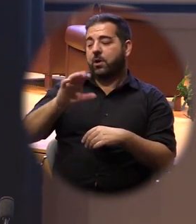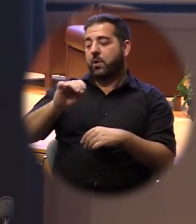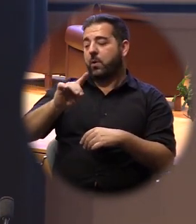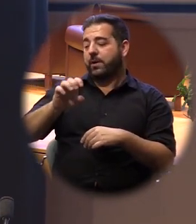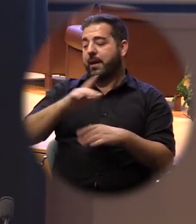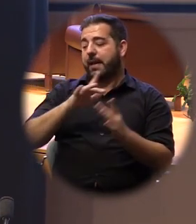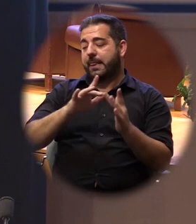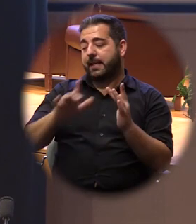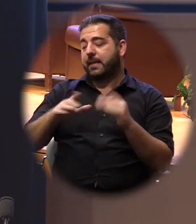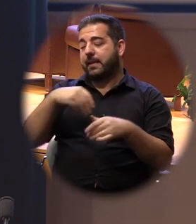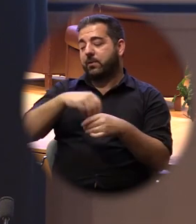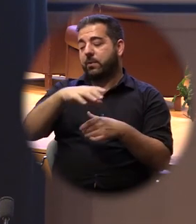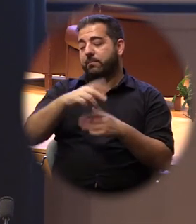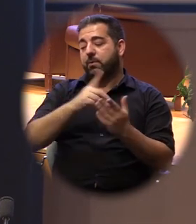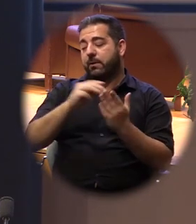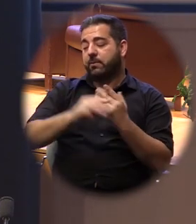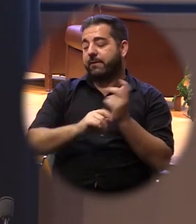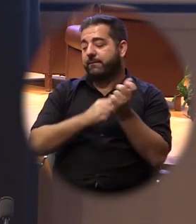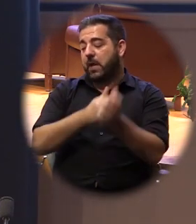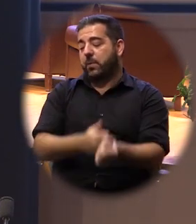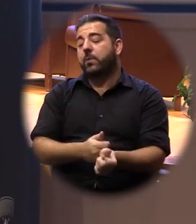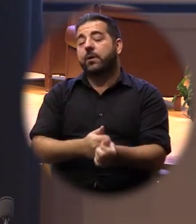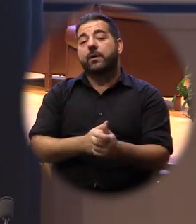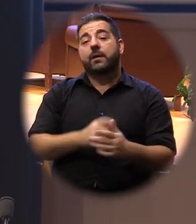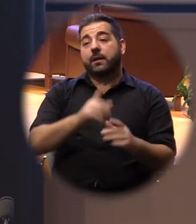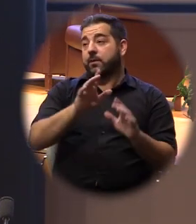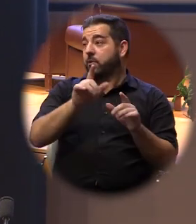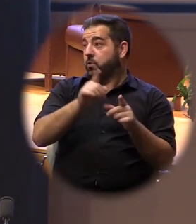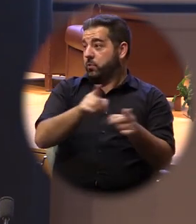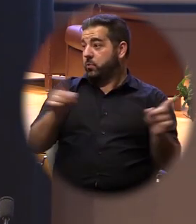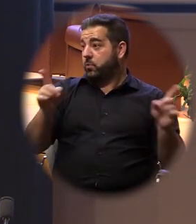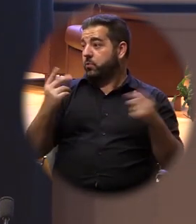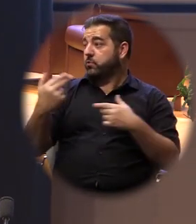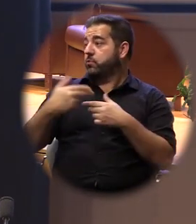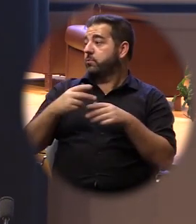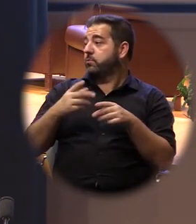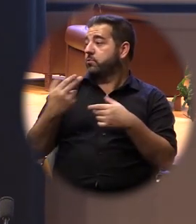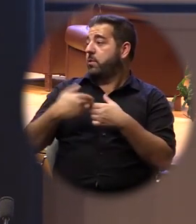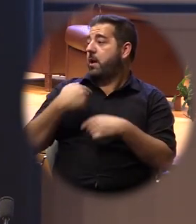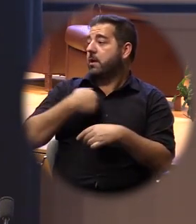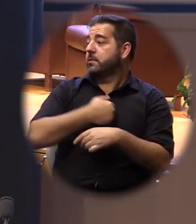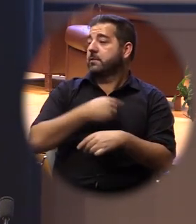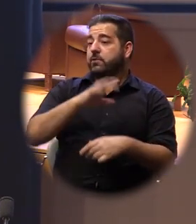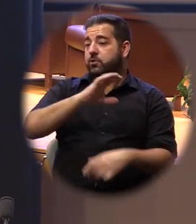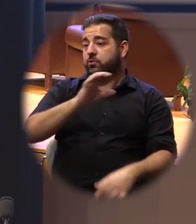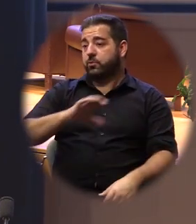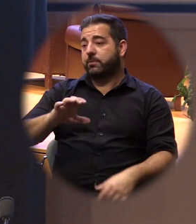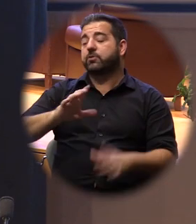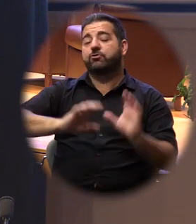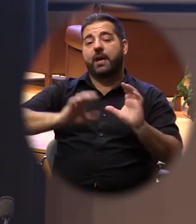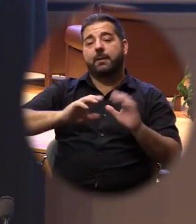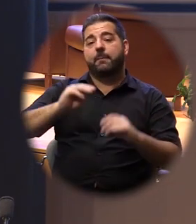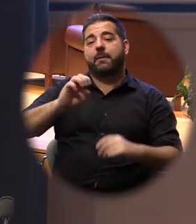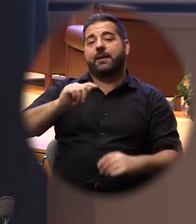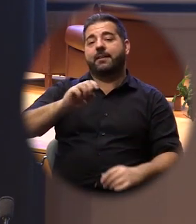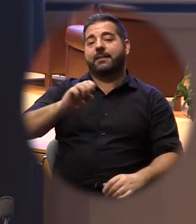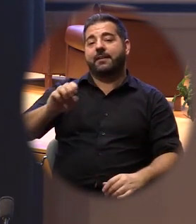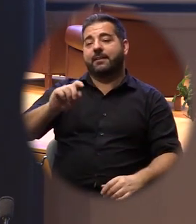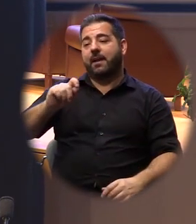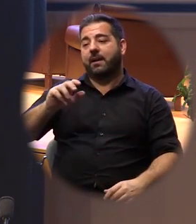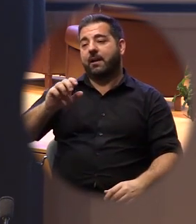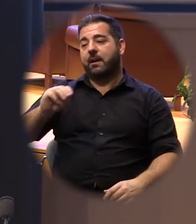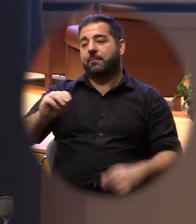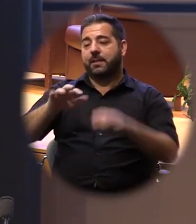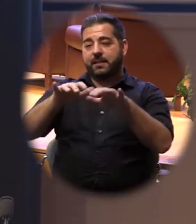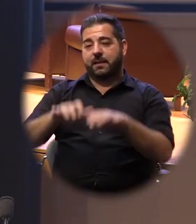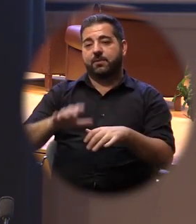link in your program that you can follow, and those joining us on Zoom, that should be in the chat. You can visit menti.com and put in the